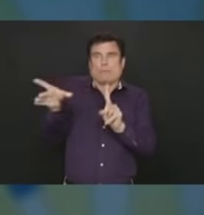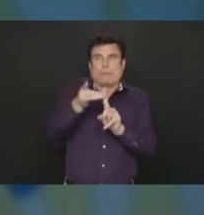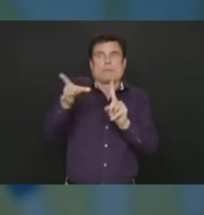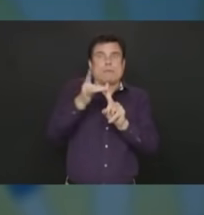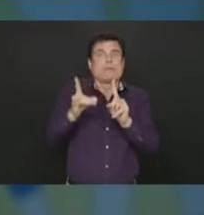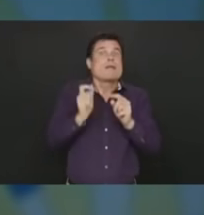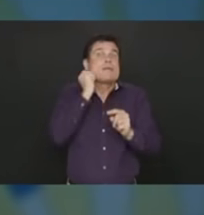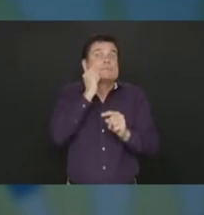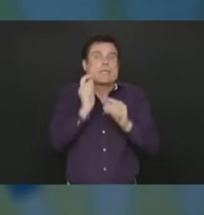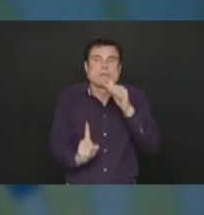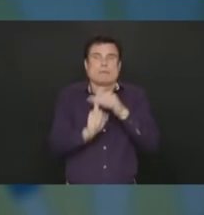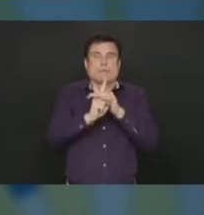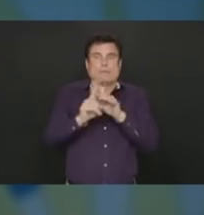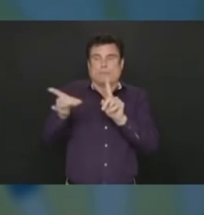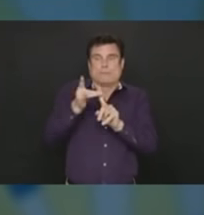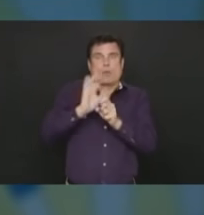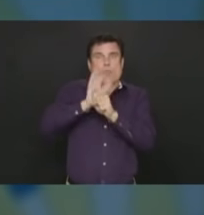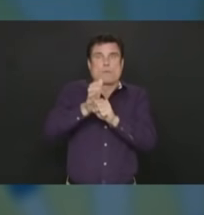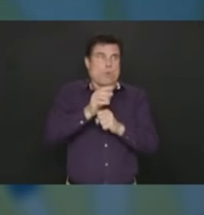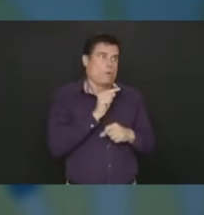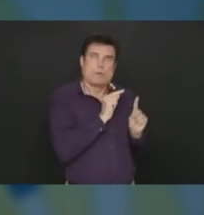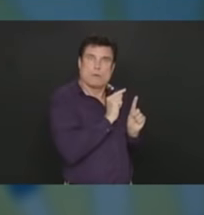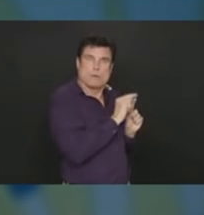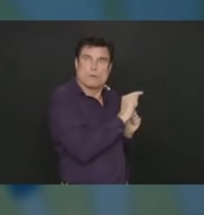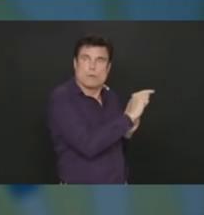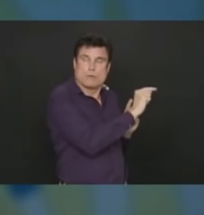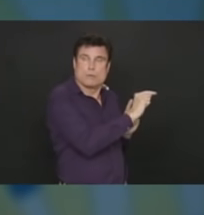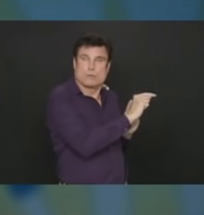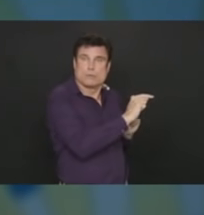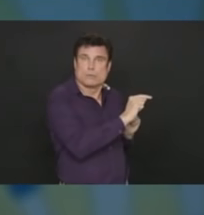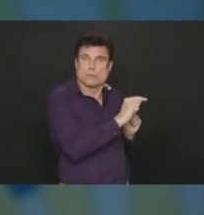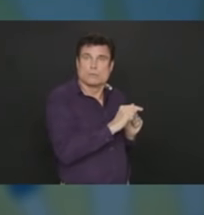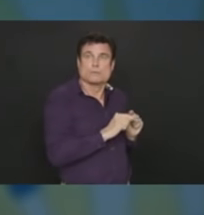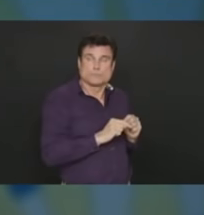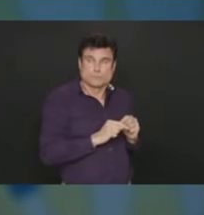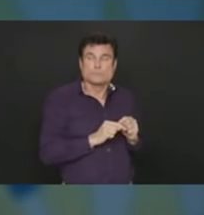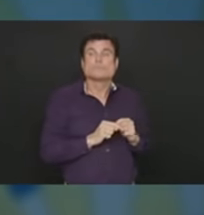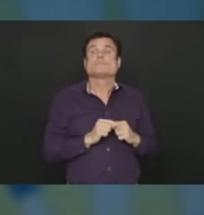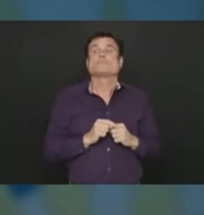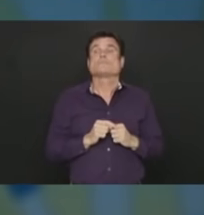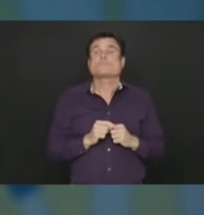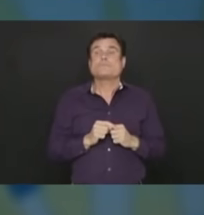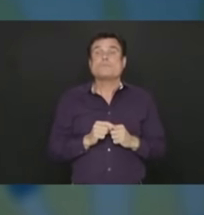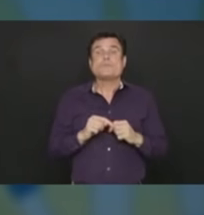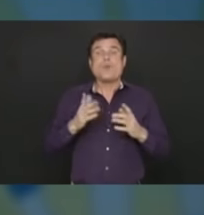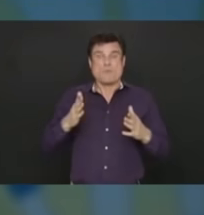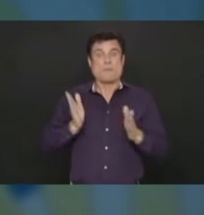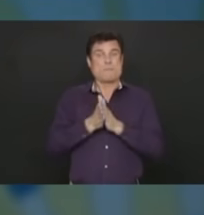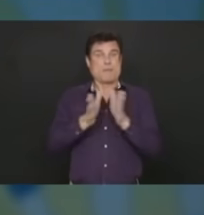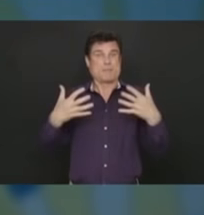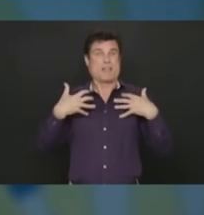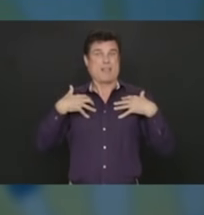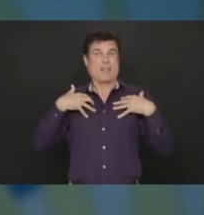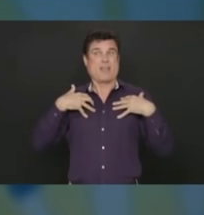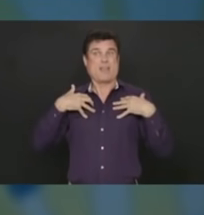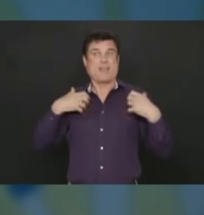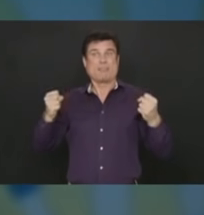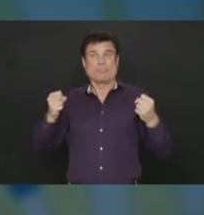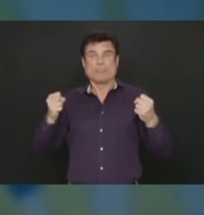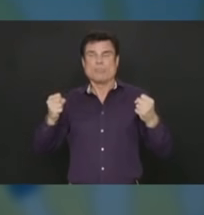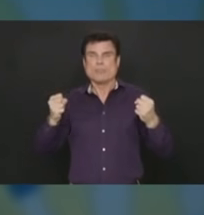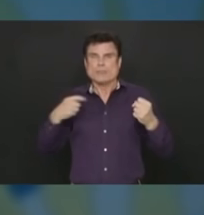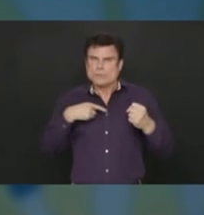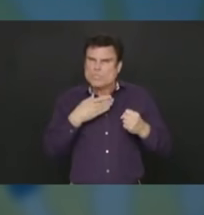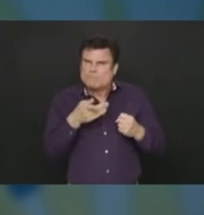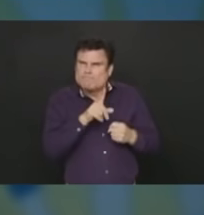where we talk to people about when and where they may have been exposed and when their symptoms start. And as you can see, since we put